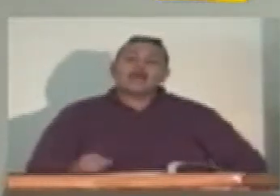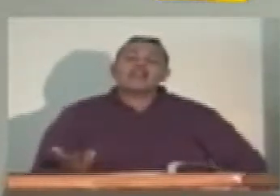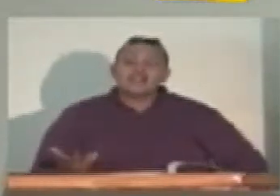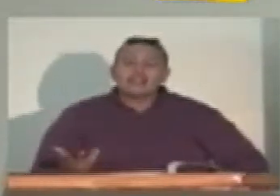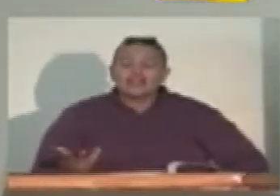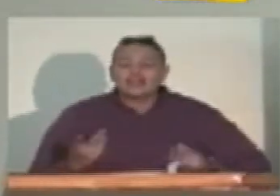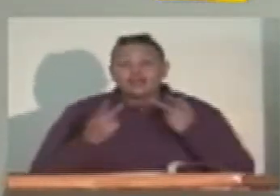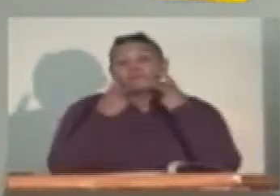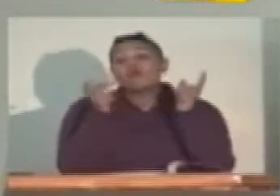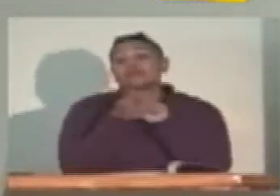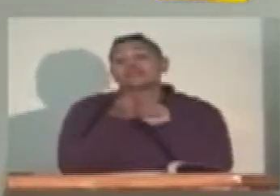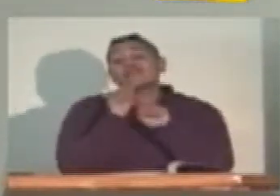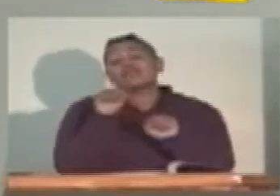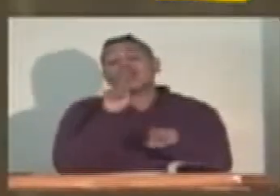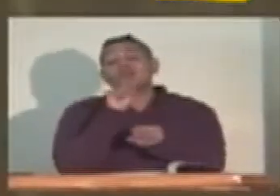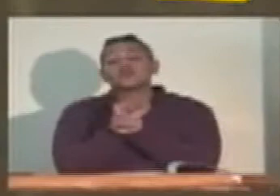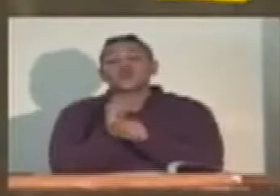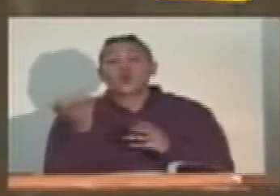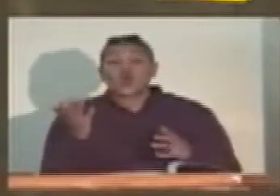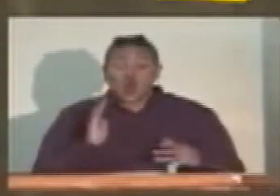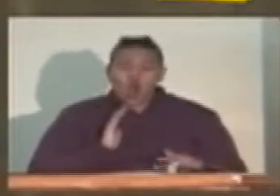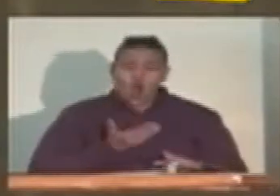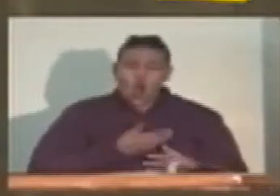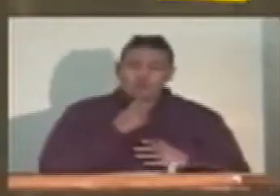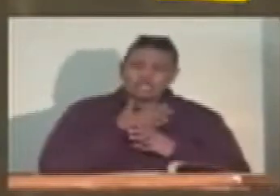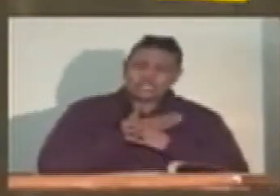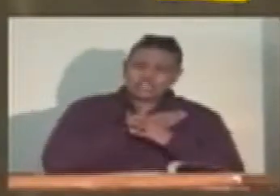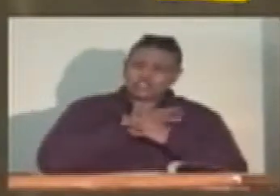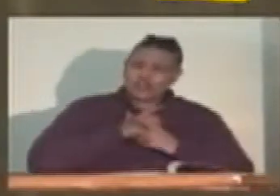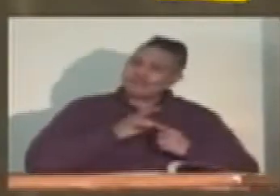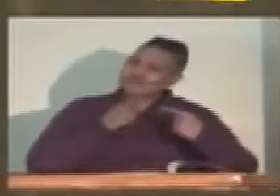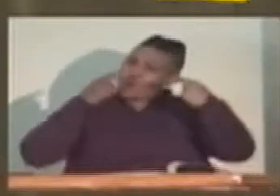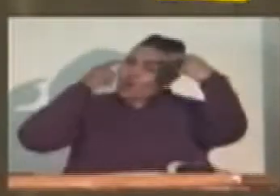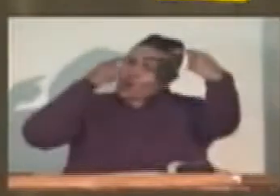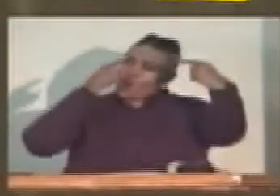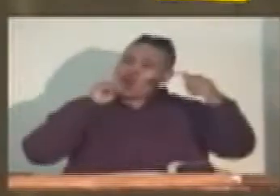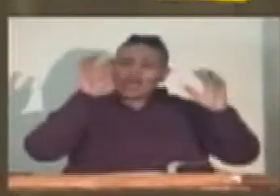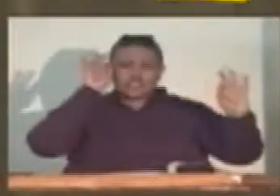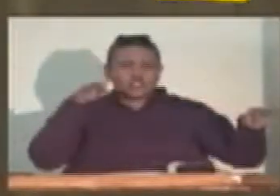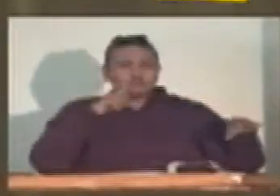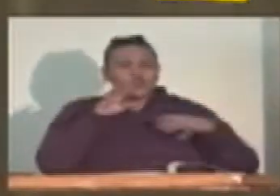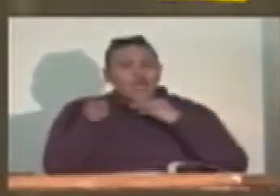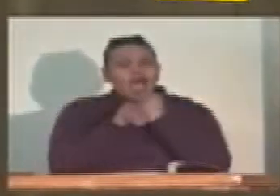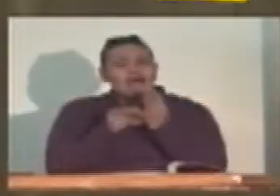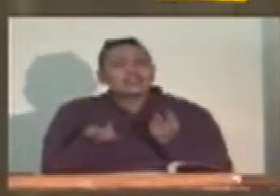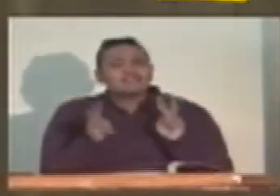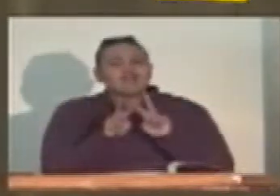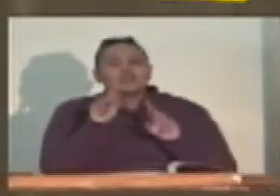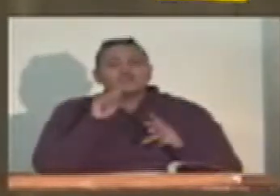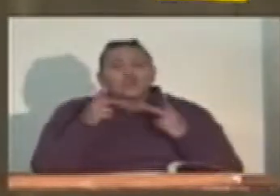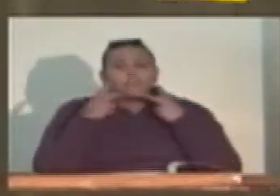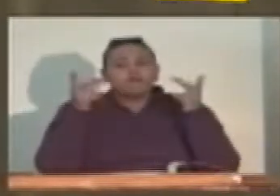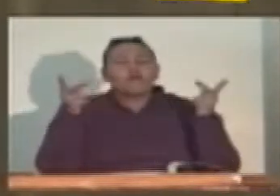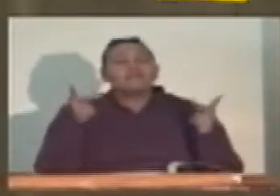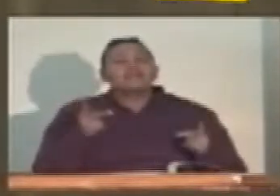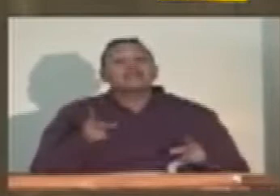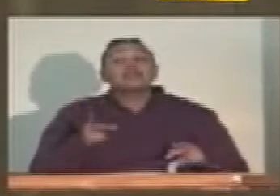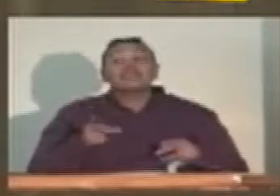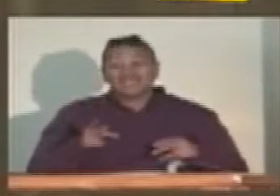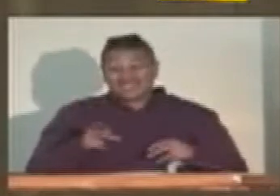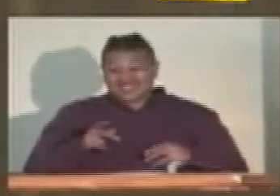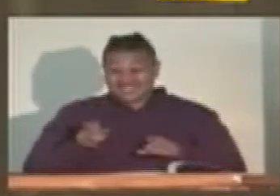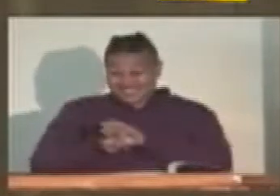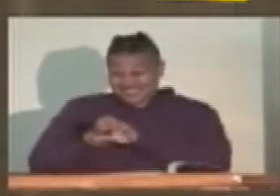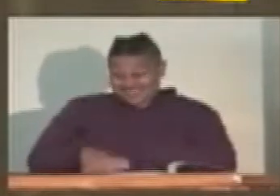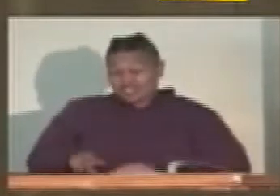The public can be assured of our shared goal and determination to add value to the public passenger transport